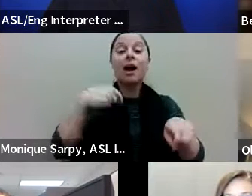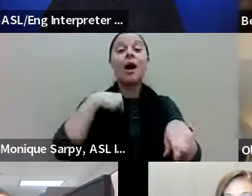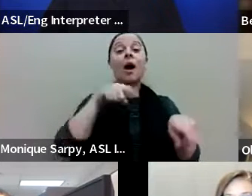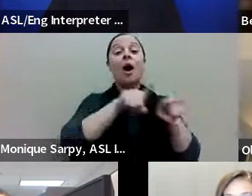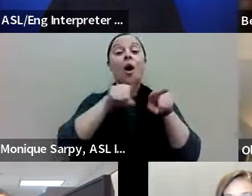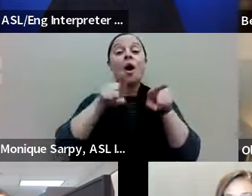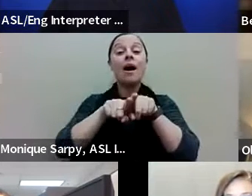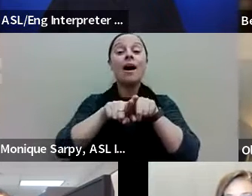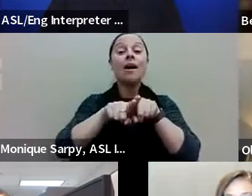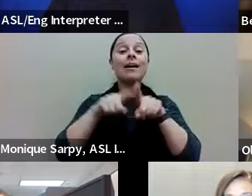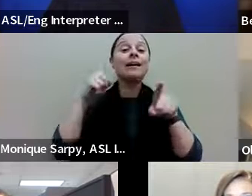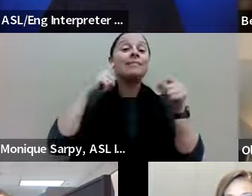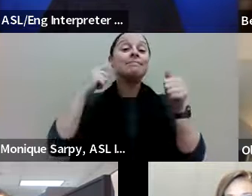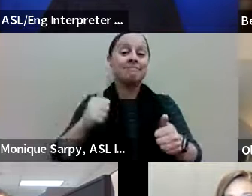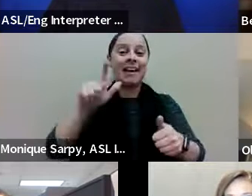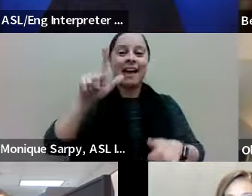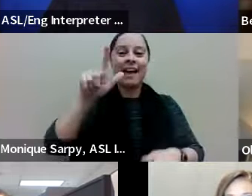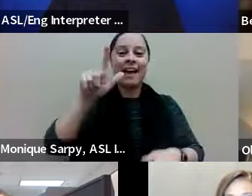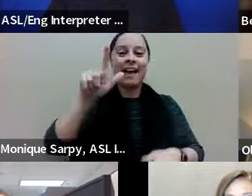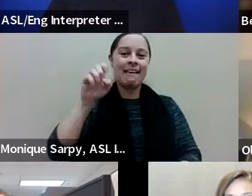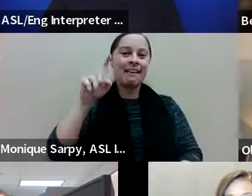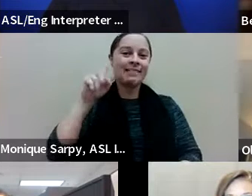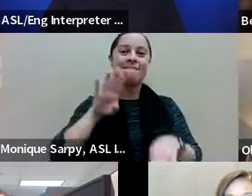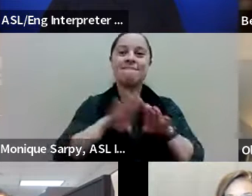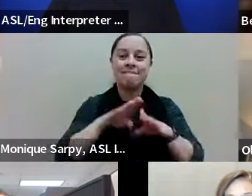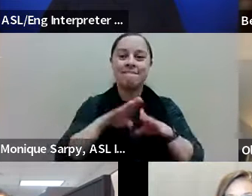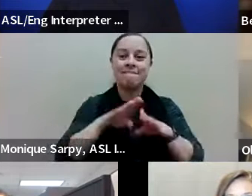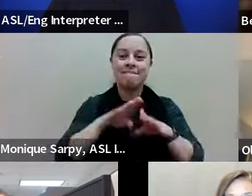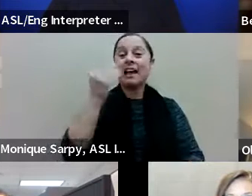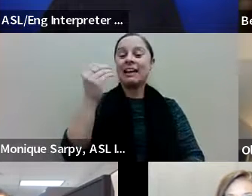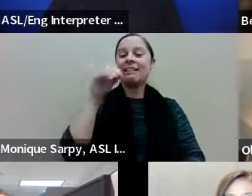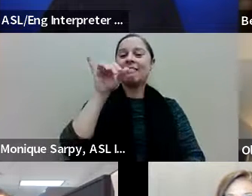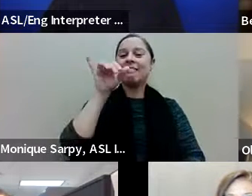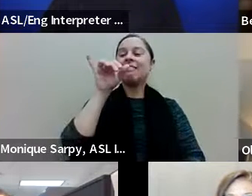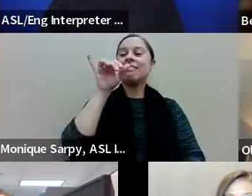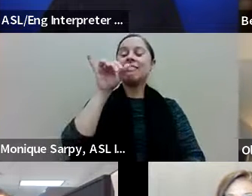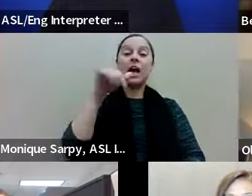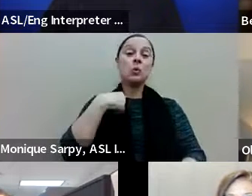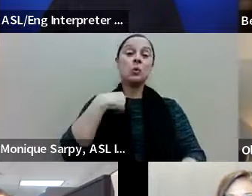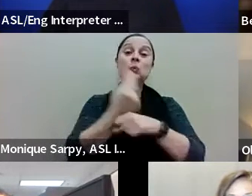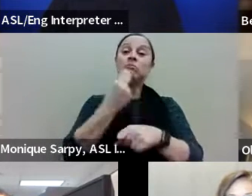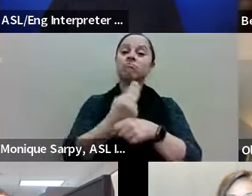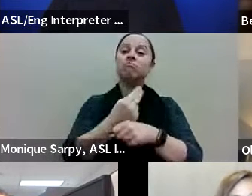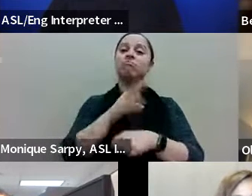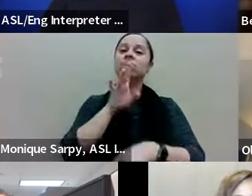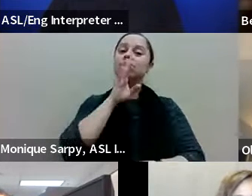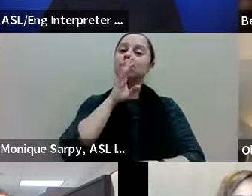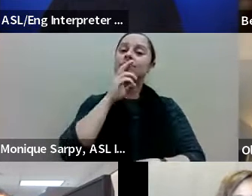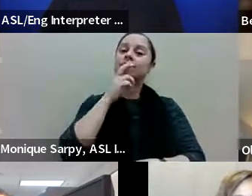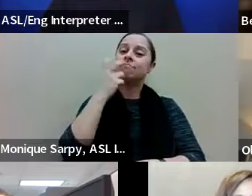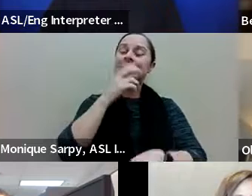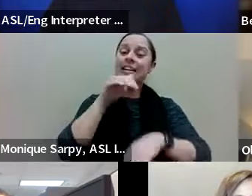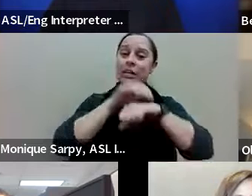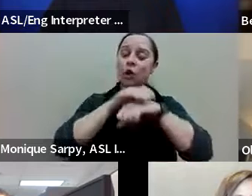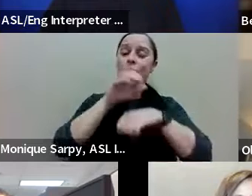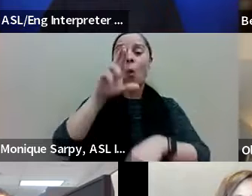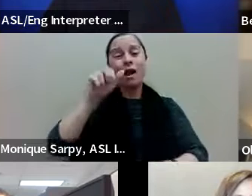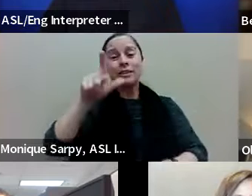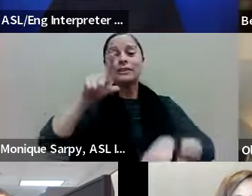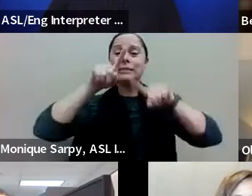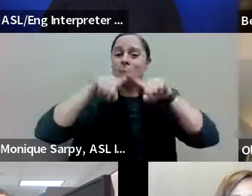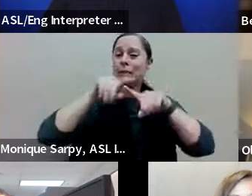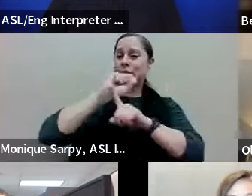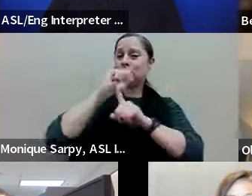late deafened adult, and I use, spoken English or ASL depending on the situation that I'm